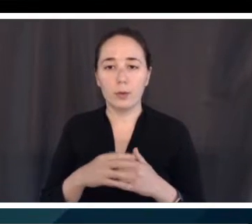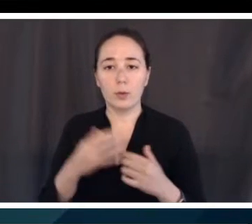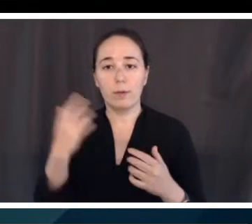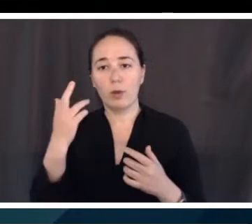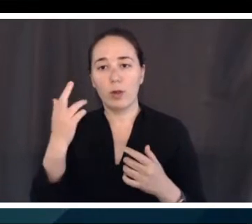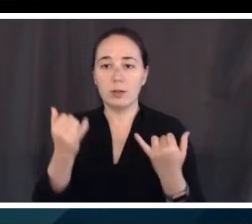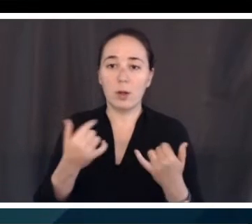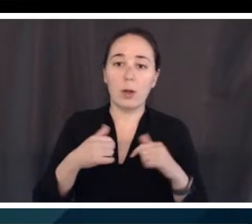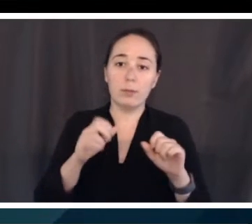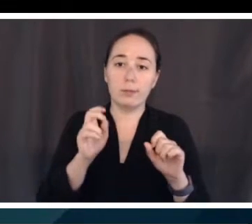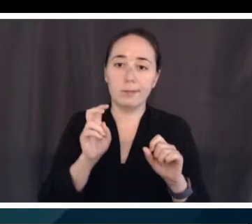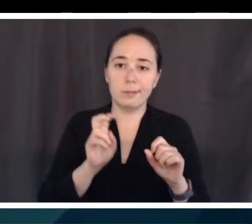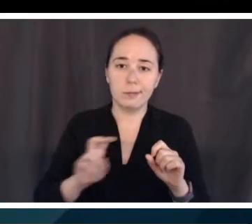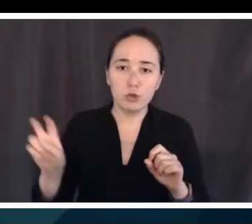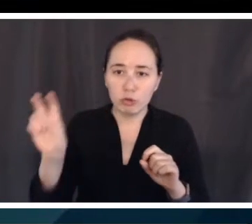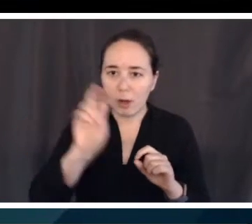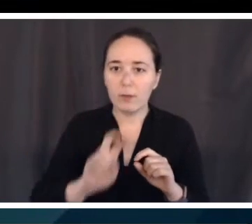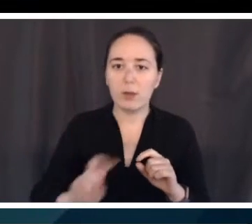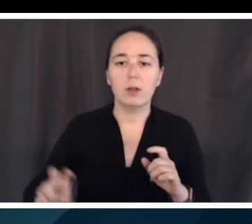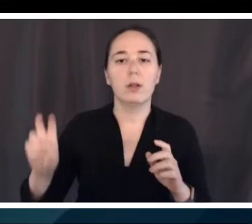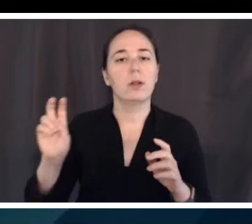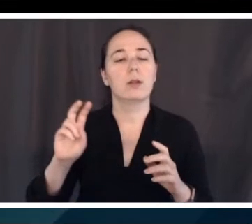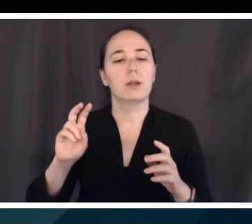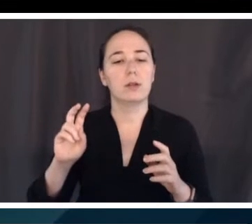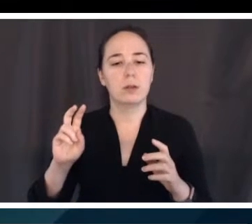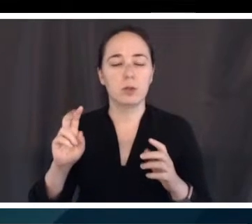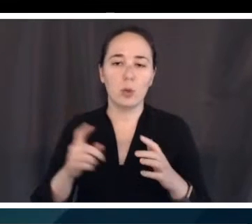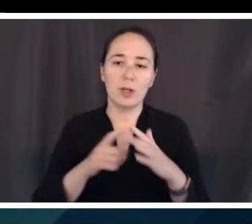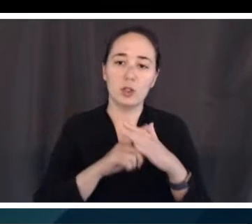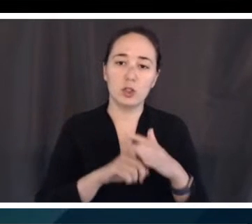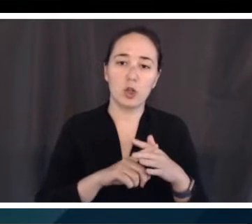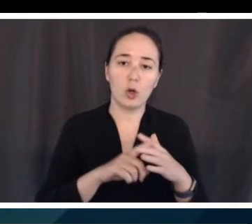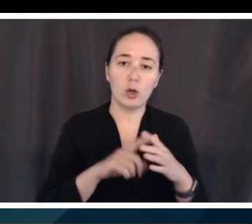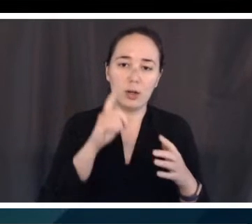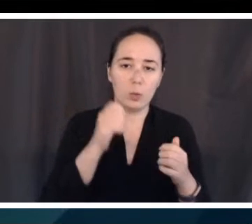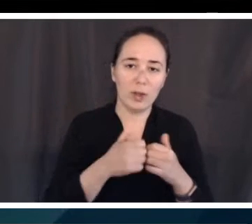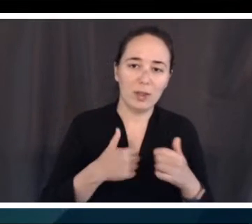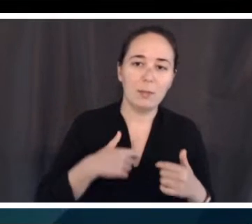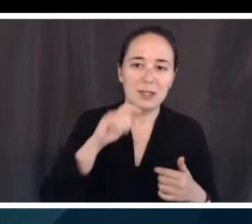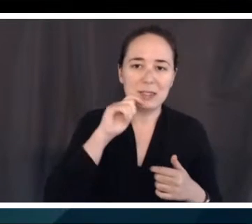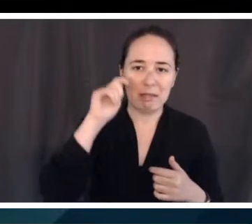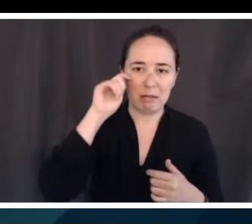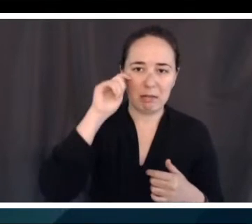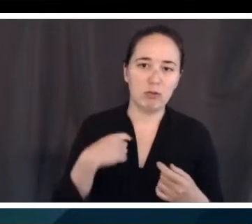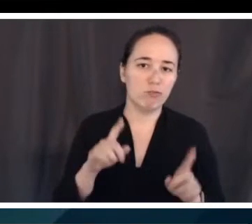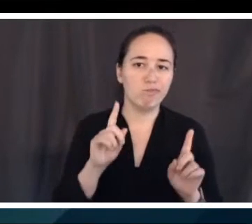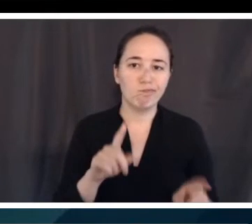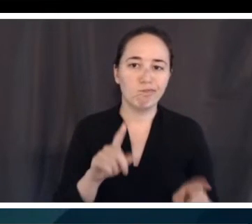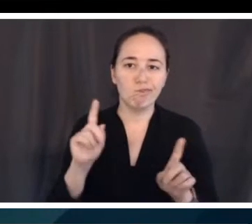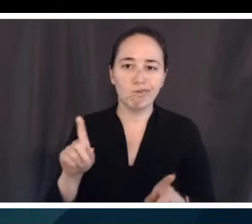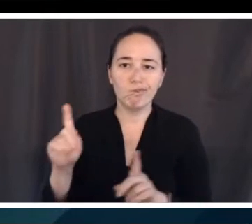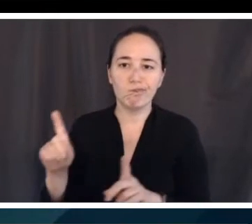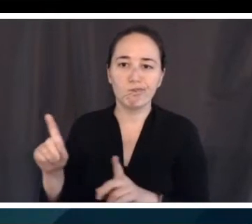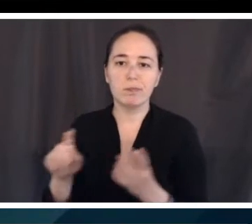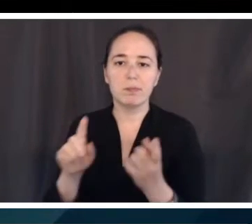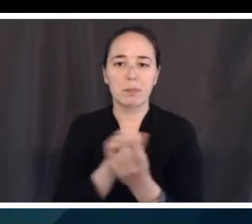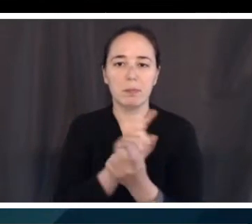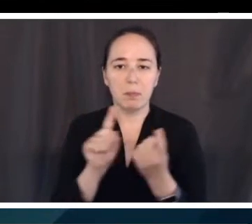travel, and so that it really started as a teenager, just going to things and meeting people